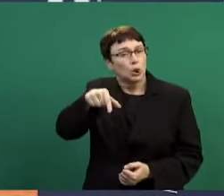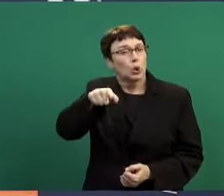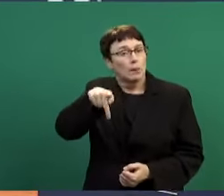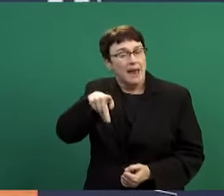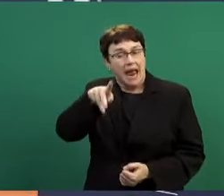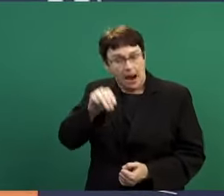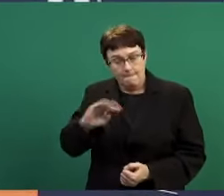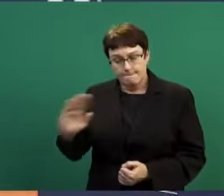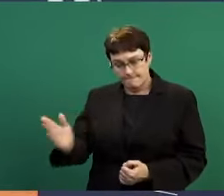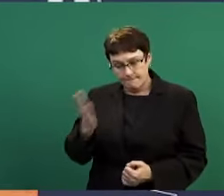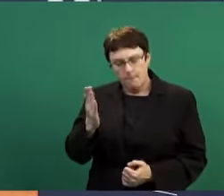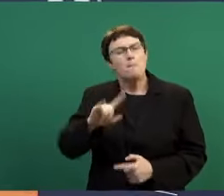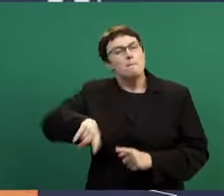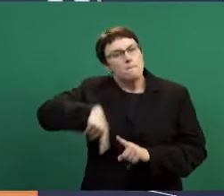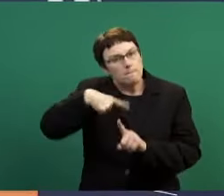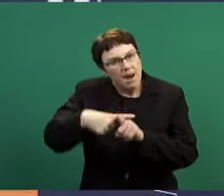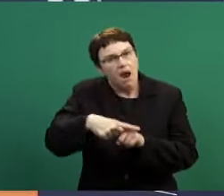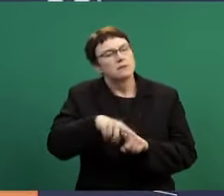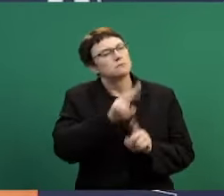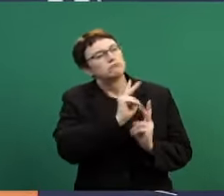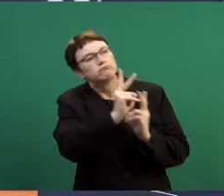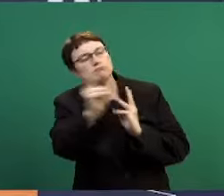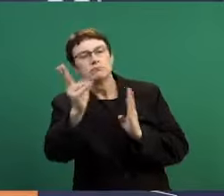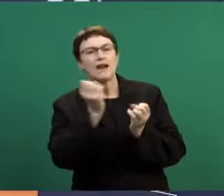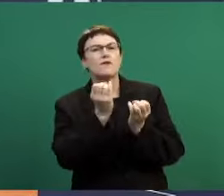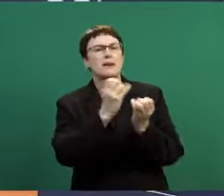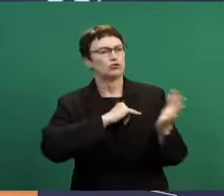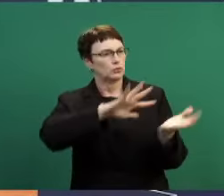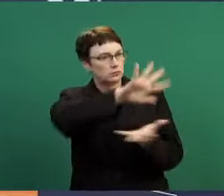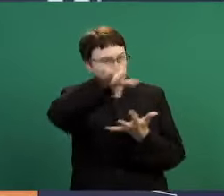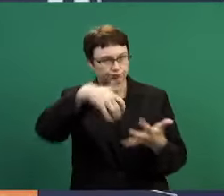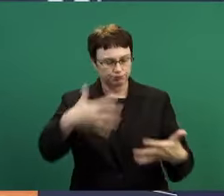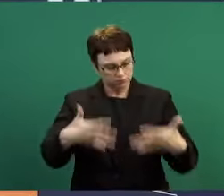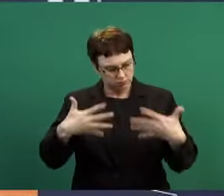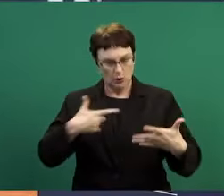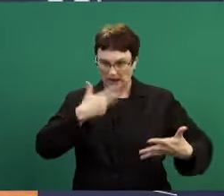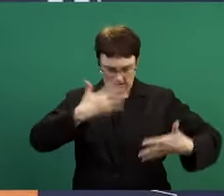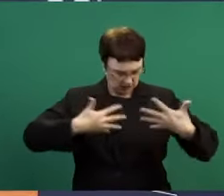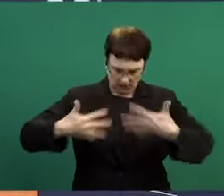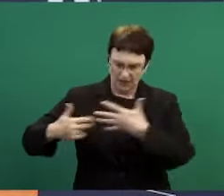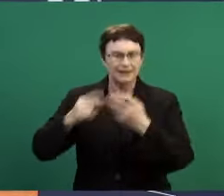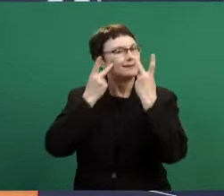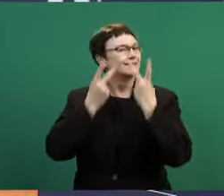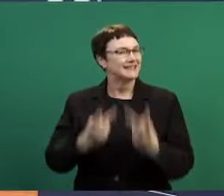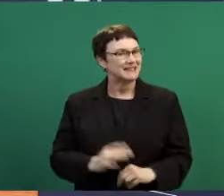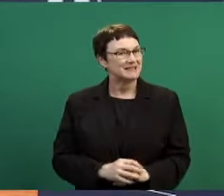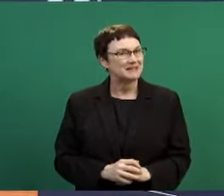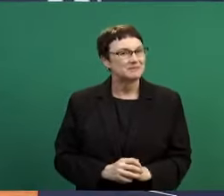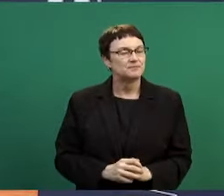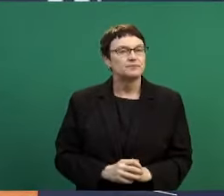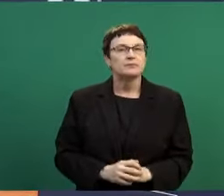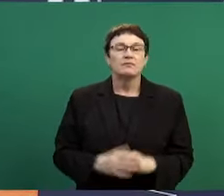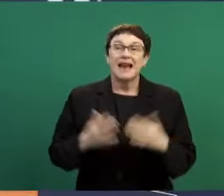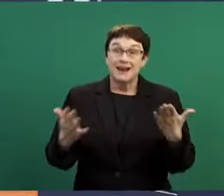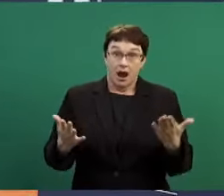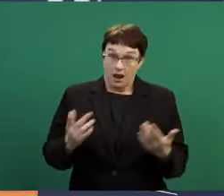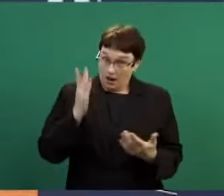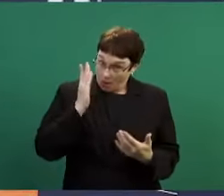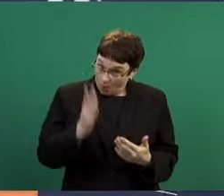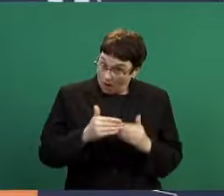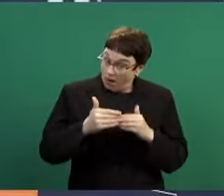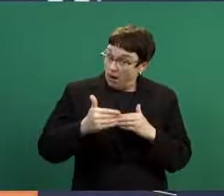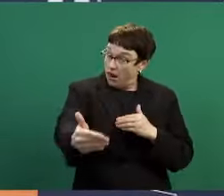others. Economists expecting rate cuts. You know, this is the thing about